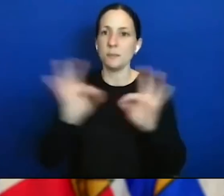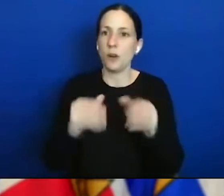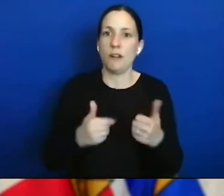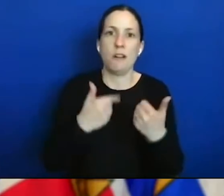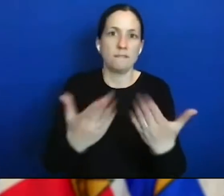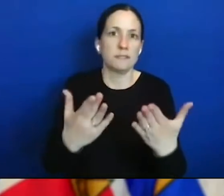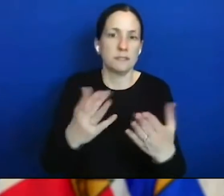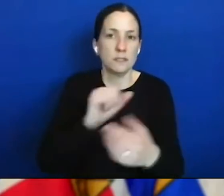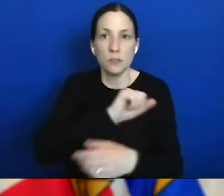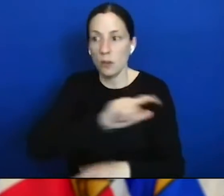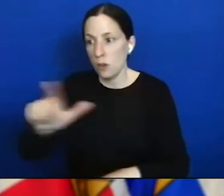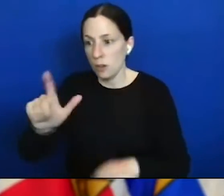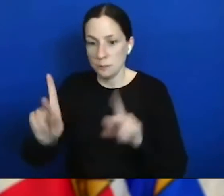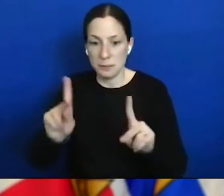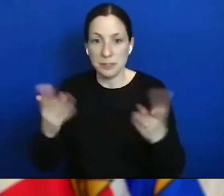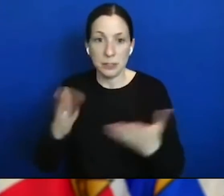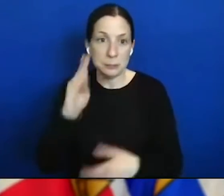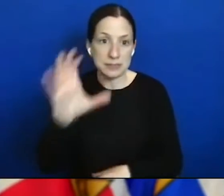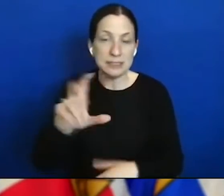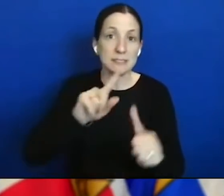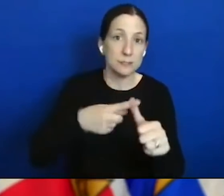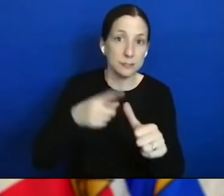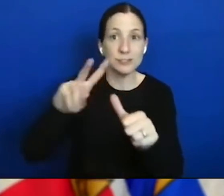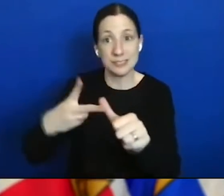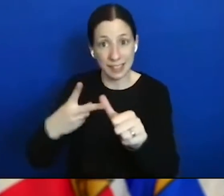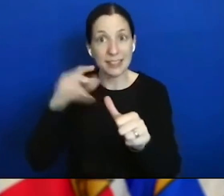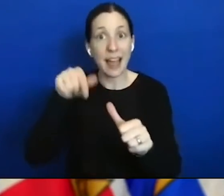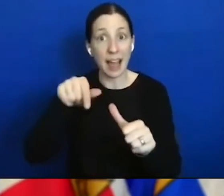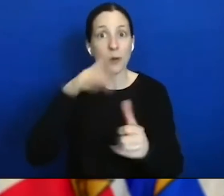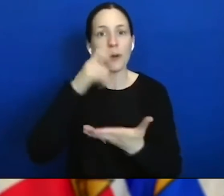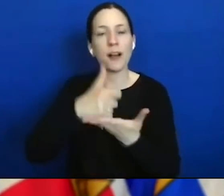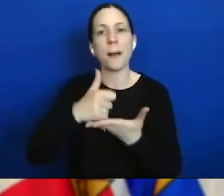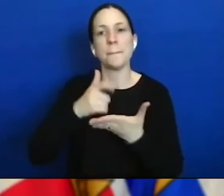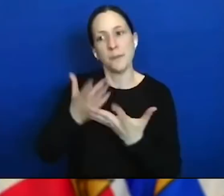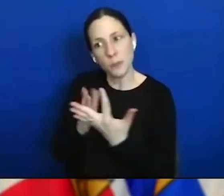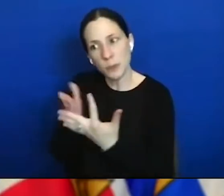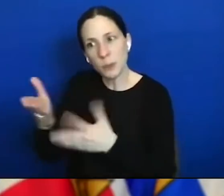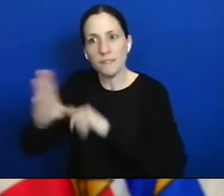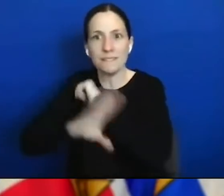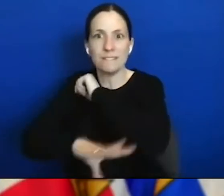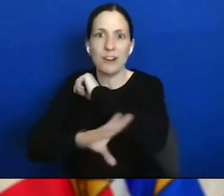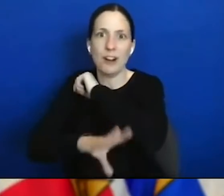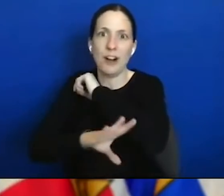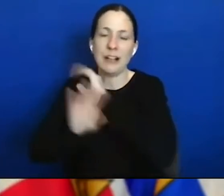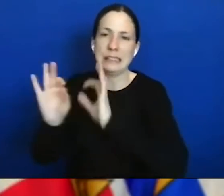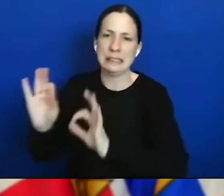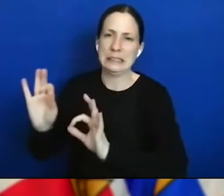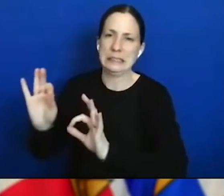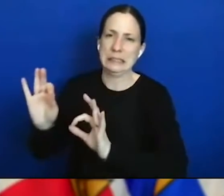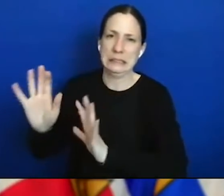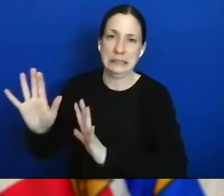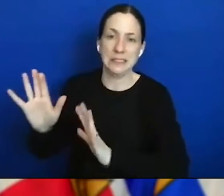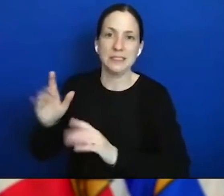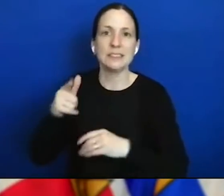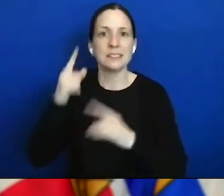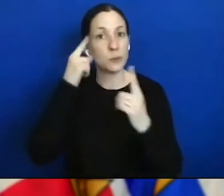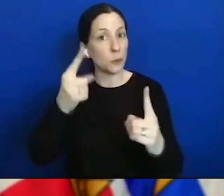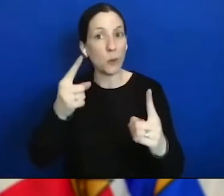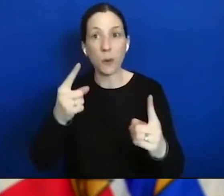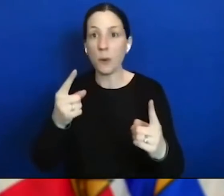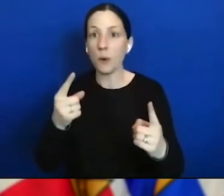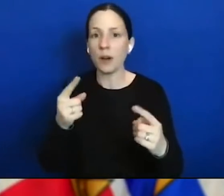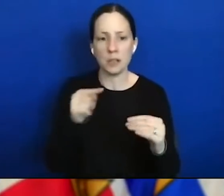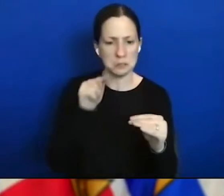us, and that's what's going to get us through next fall as best we can. So our aims right now are to get as